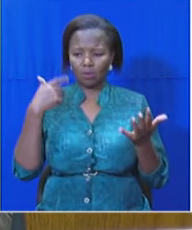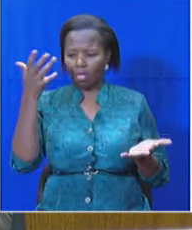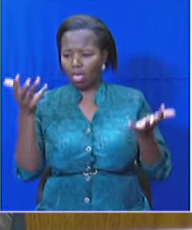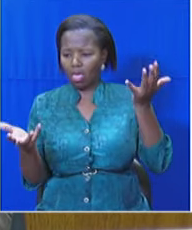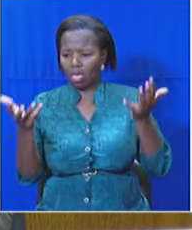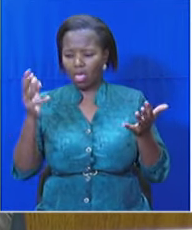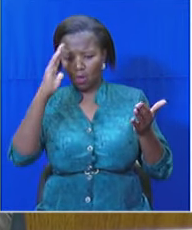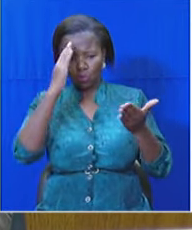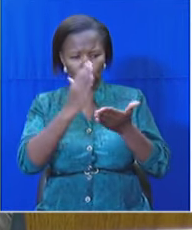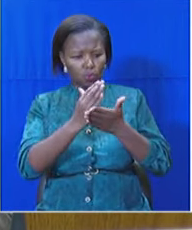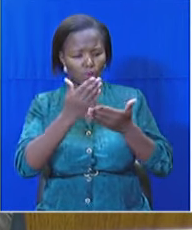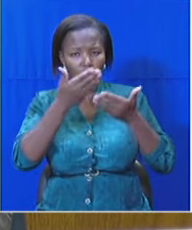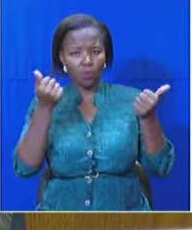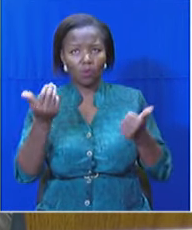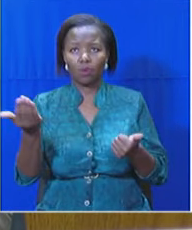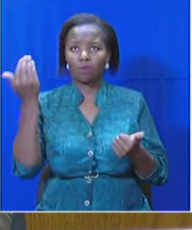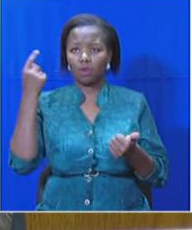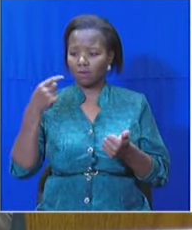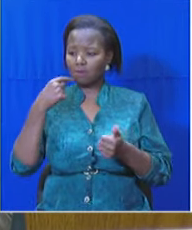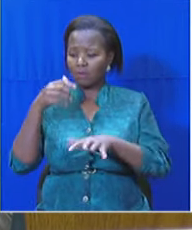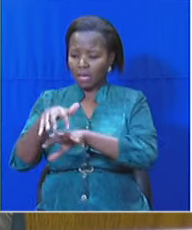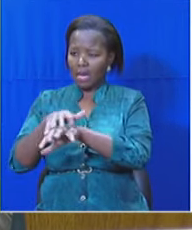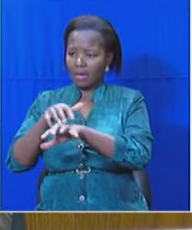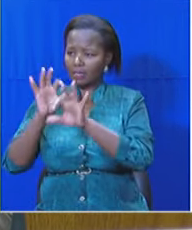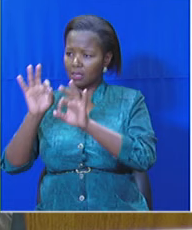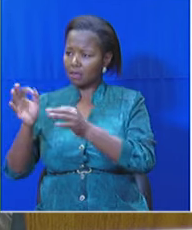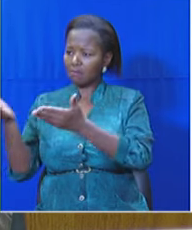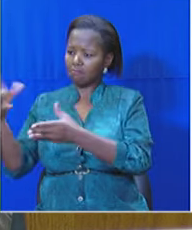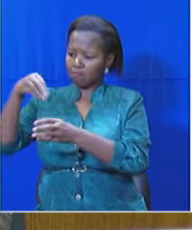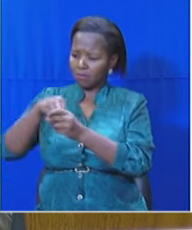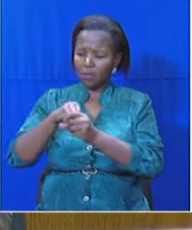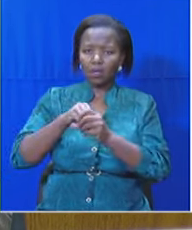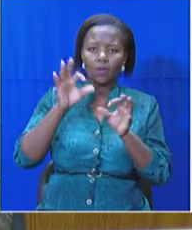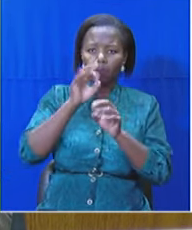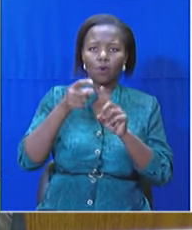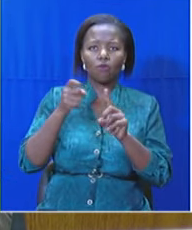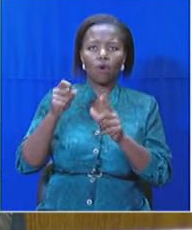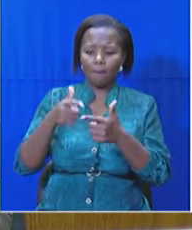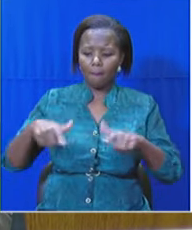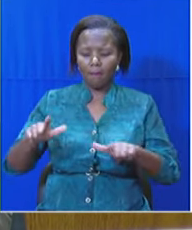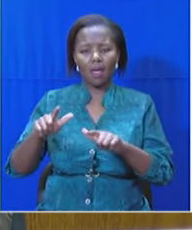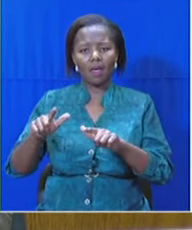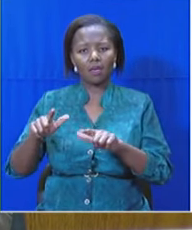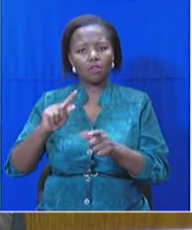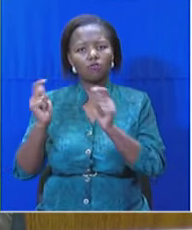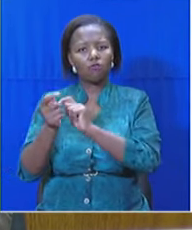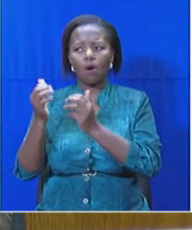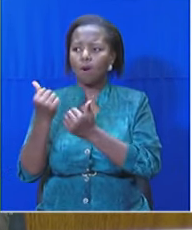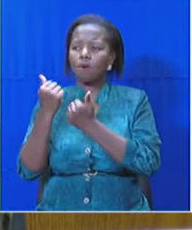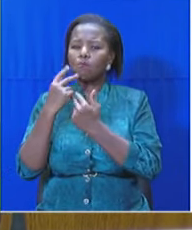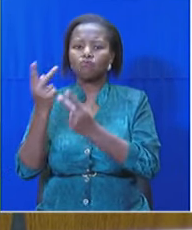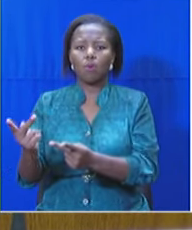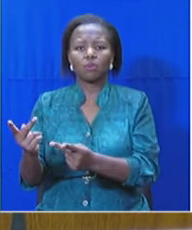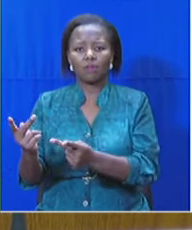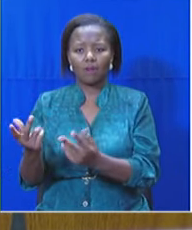First, the minister accuses the agricultural sector of not coming to the party with proposals on land reform. Then the sector responds